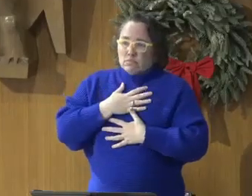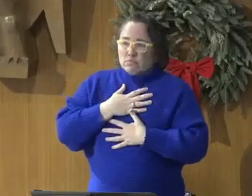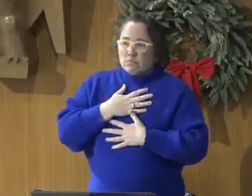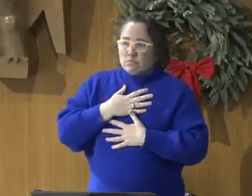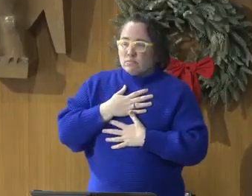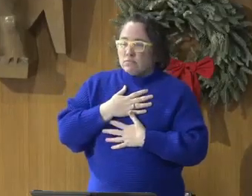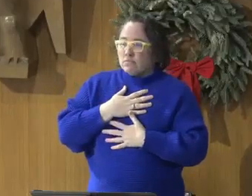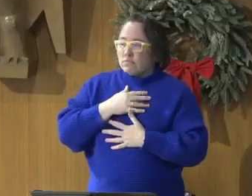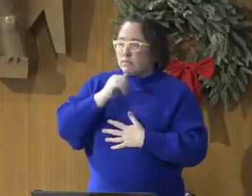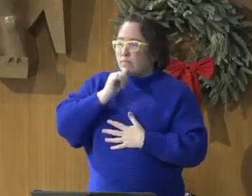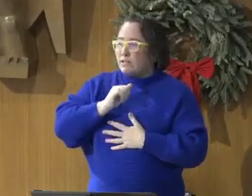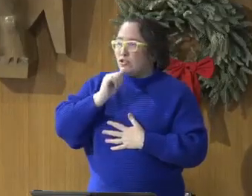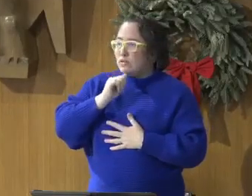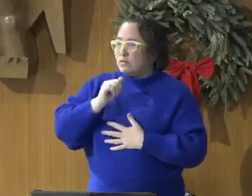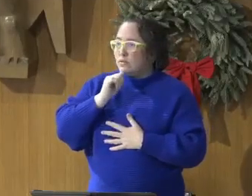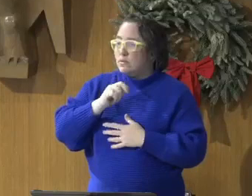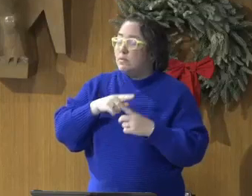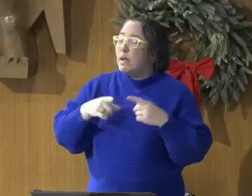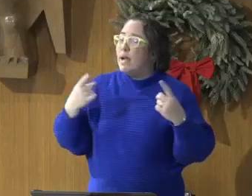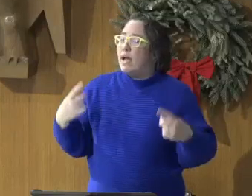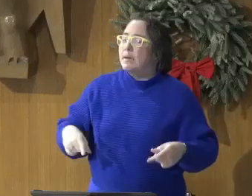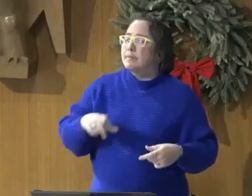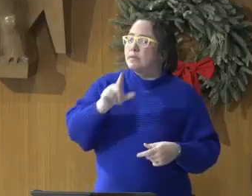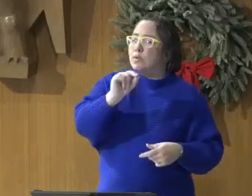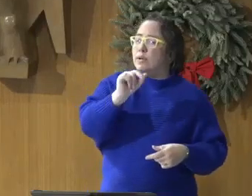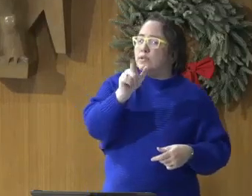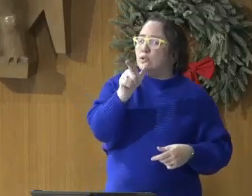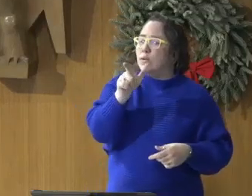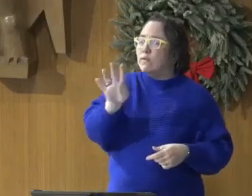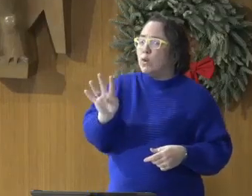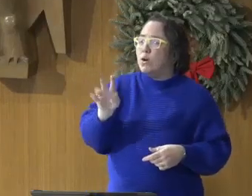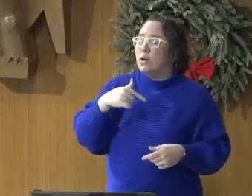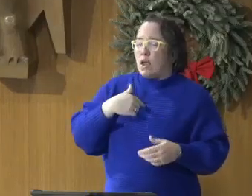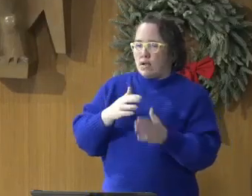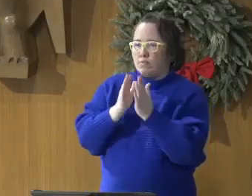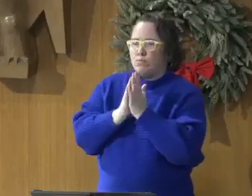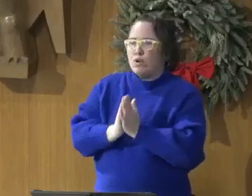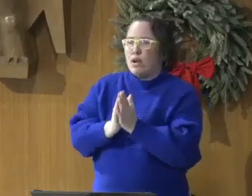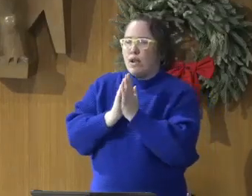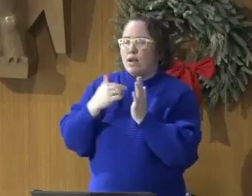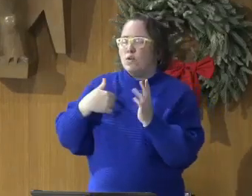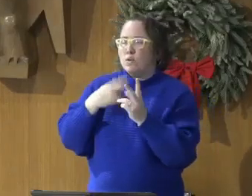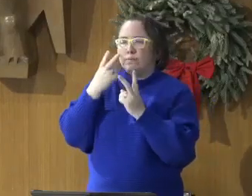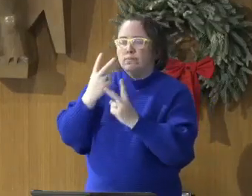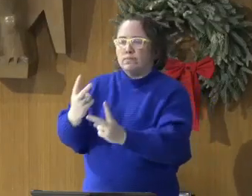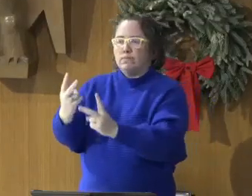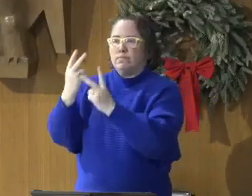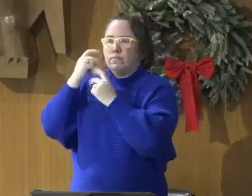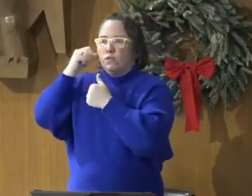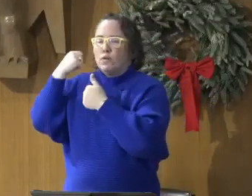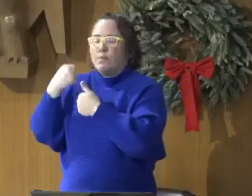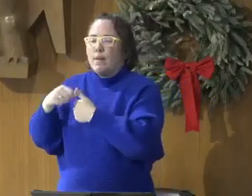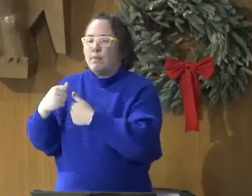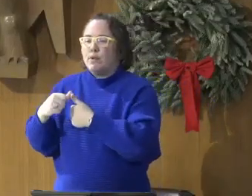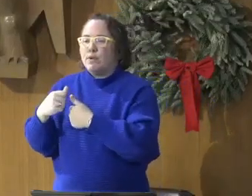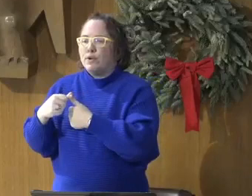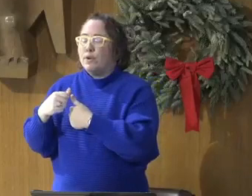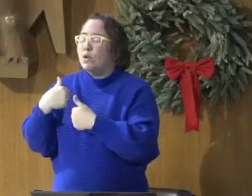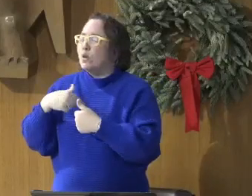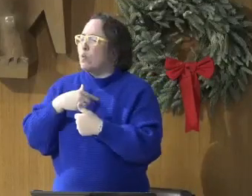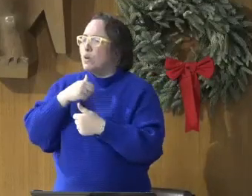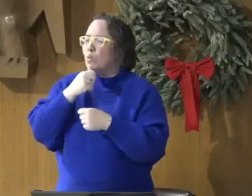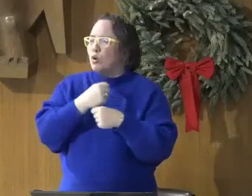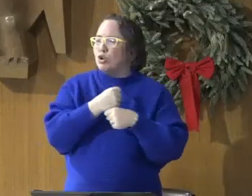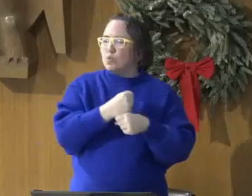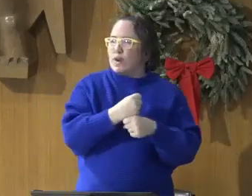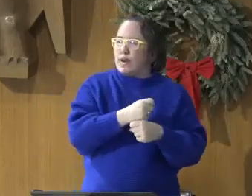But friends, in 2024, I pray that we remember this. We were not created to